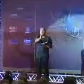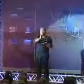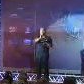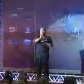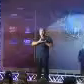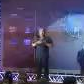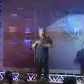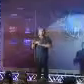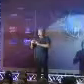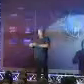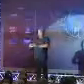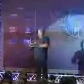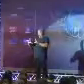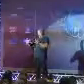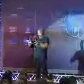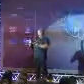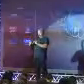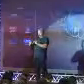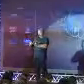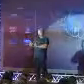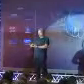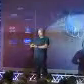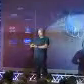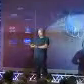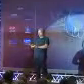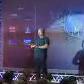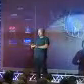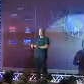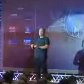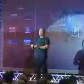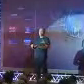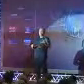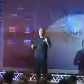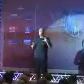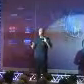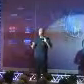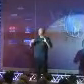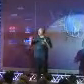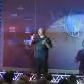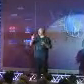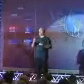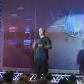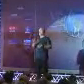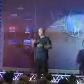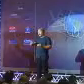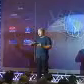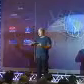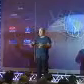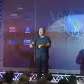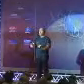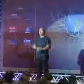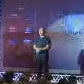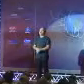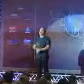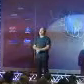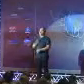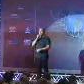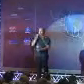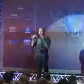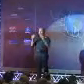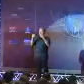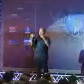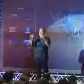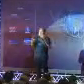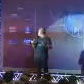of cast-off computer systems sitting on the floor, hooked together with very, very